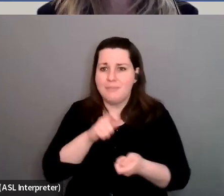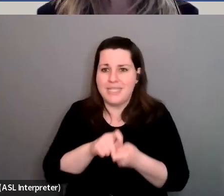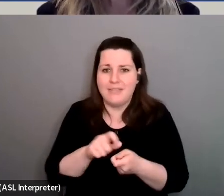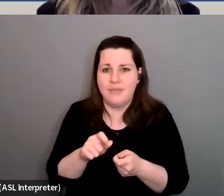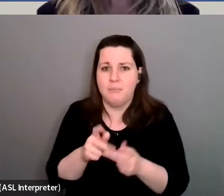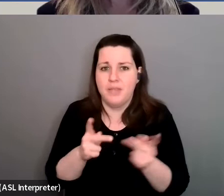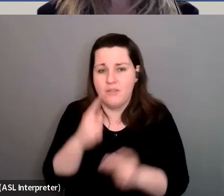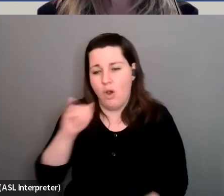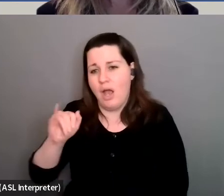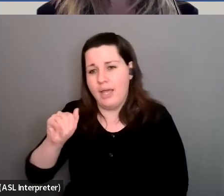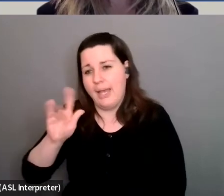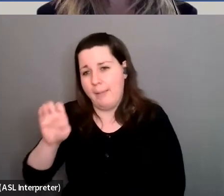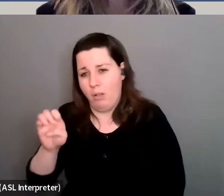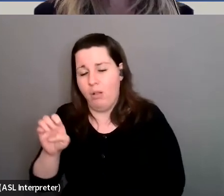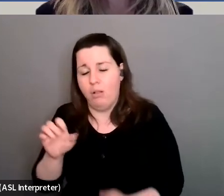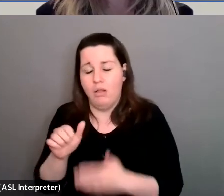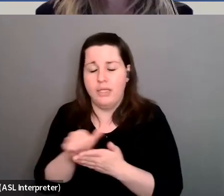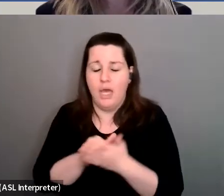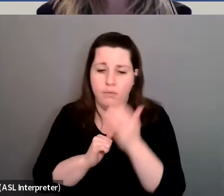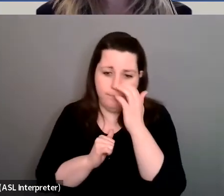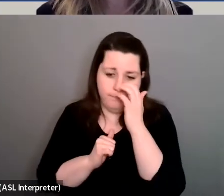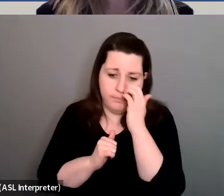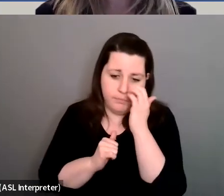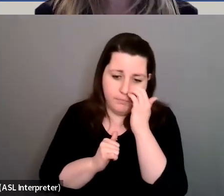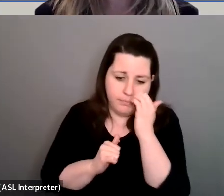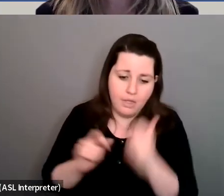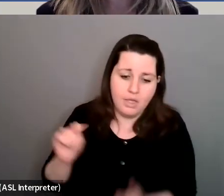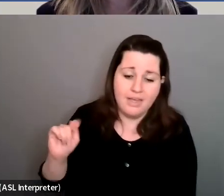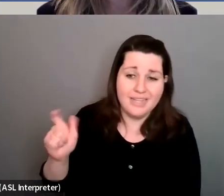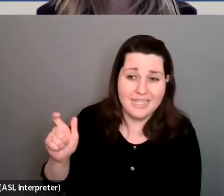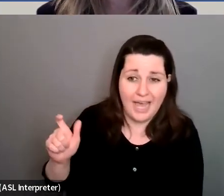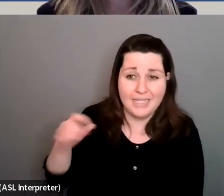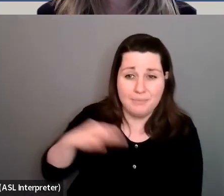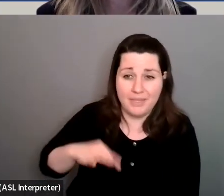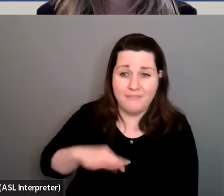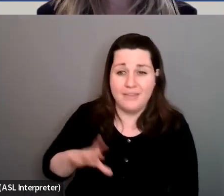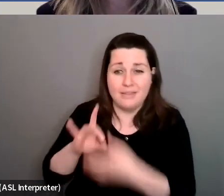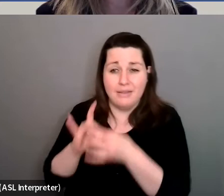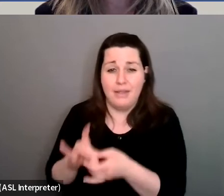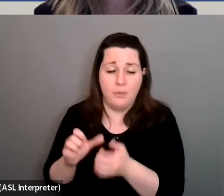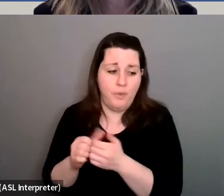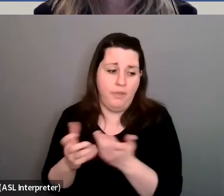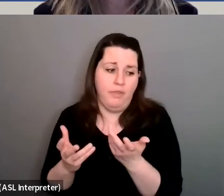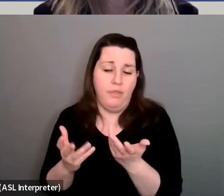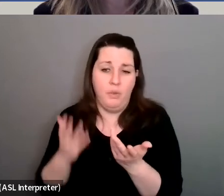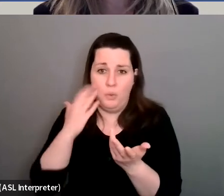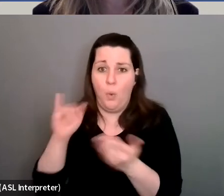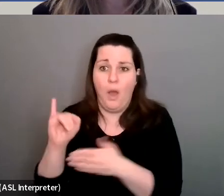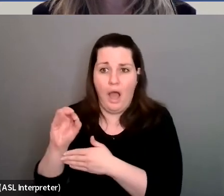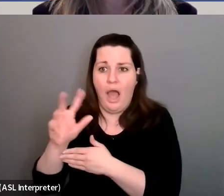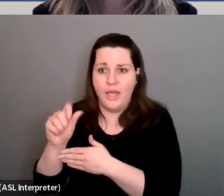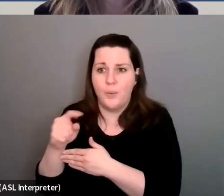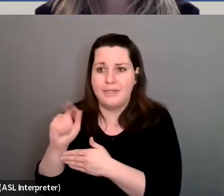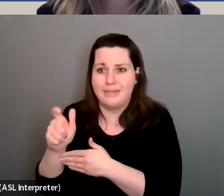IAble account. The tax benefits are related to, only an Iowa taxpayer can get